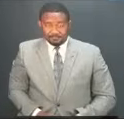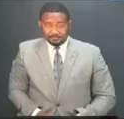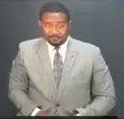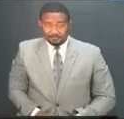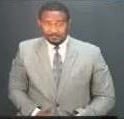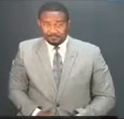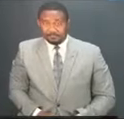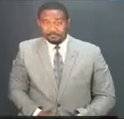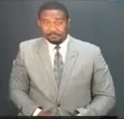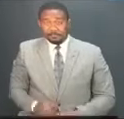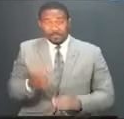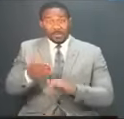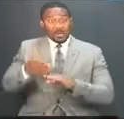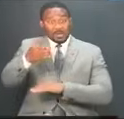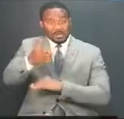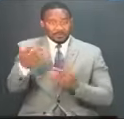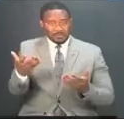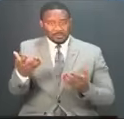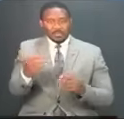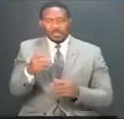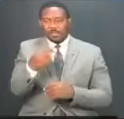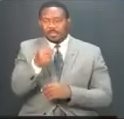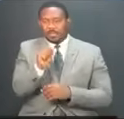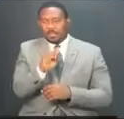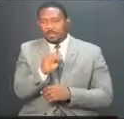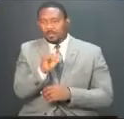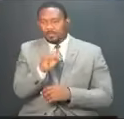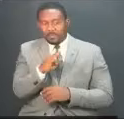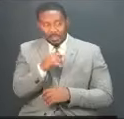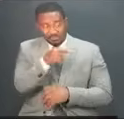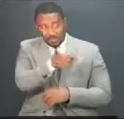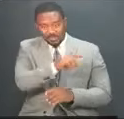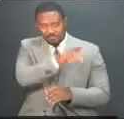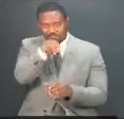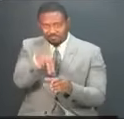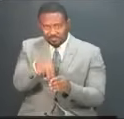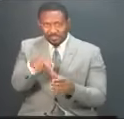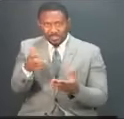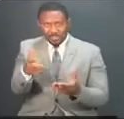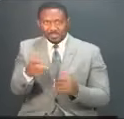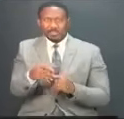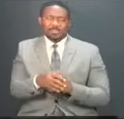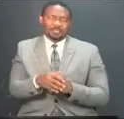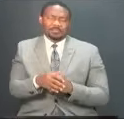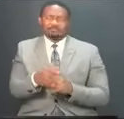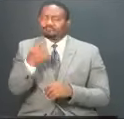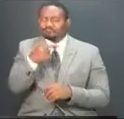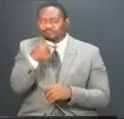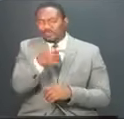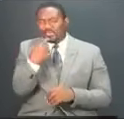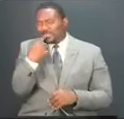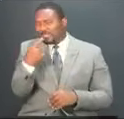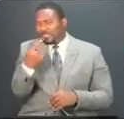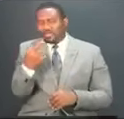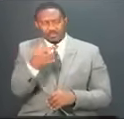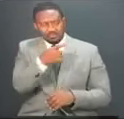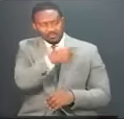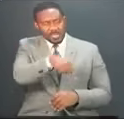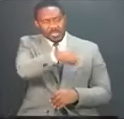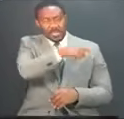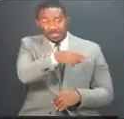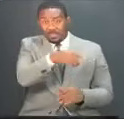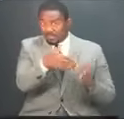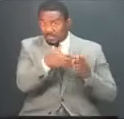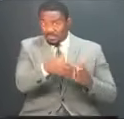subsequently, Honorable Habib came and said he had been mandated by